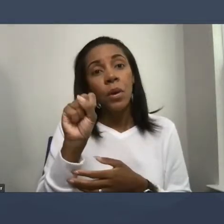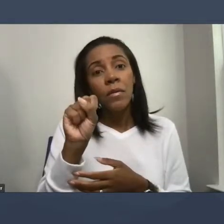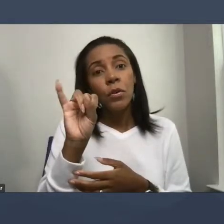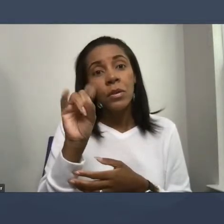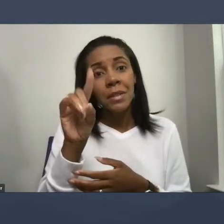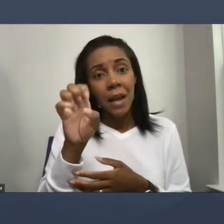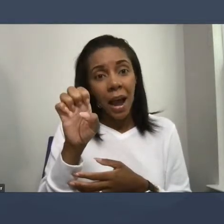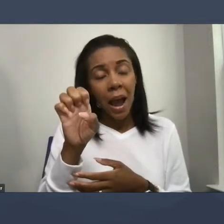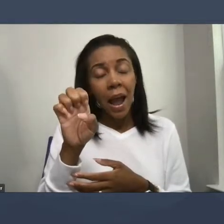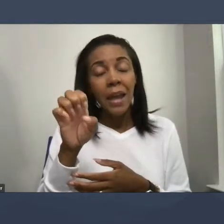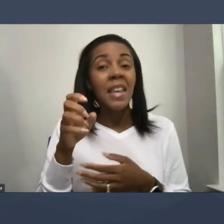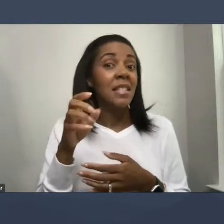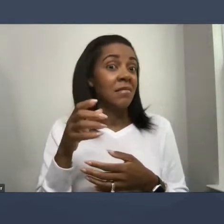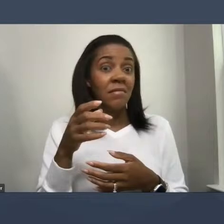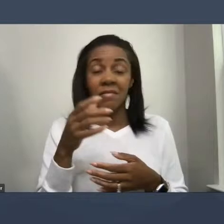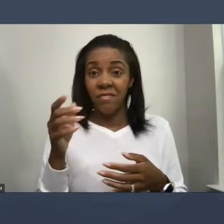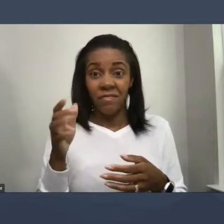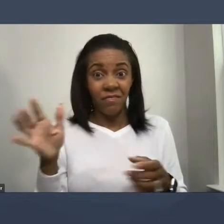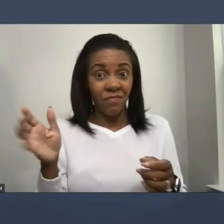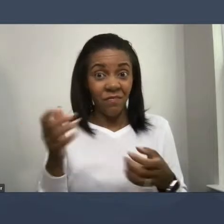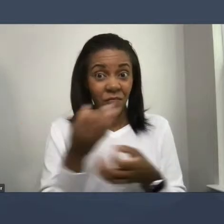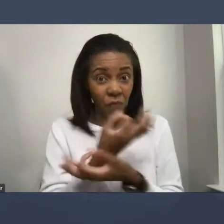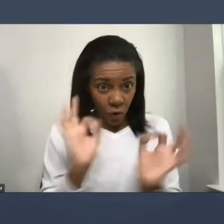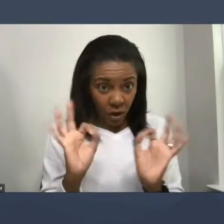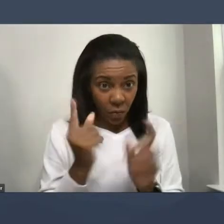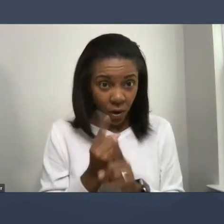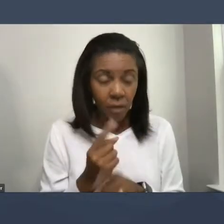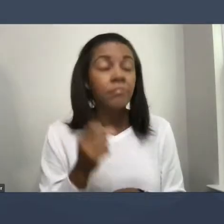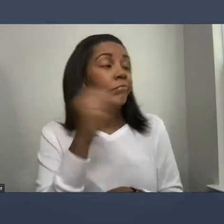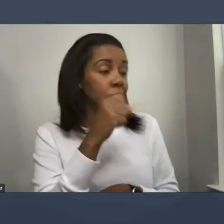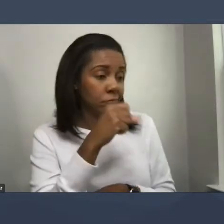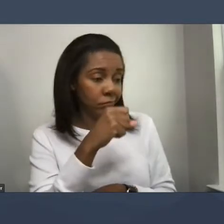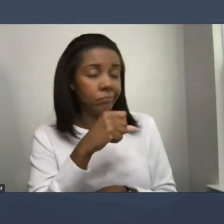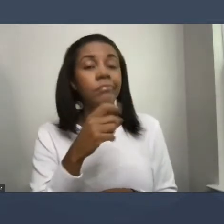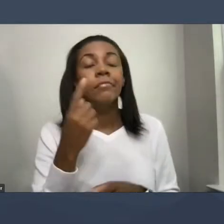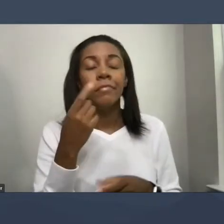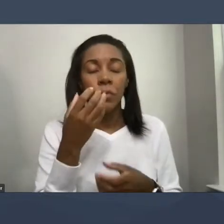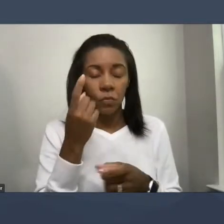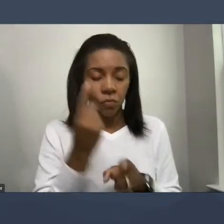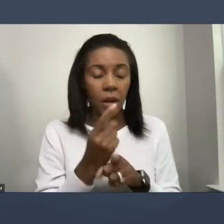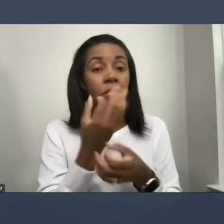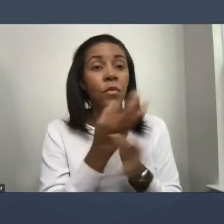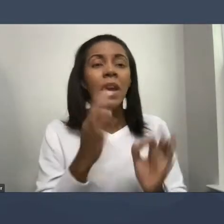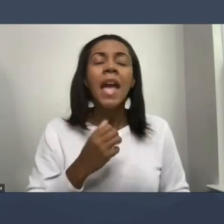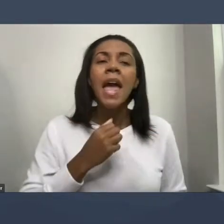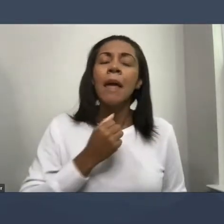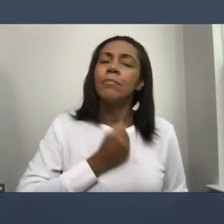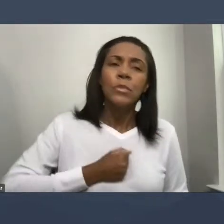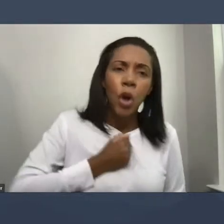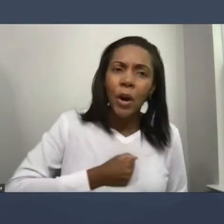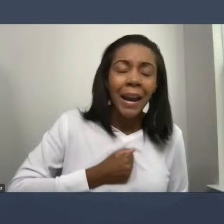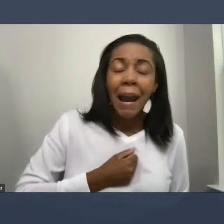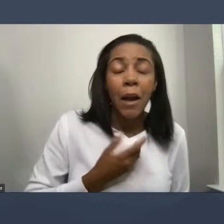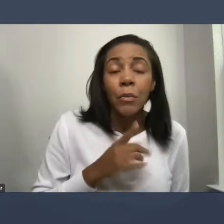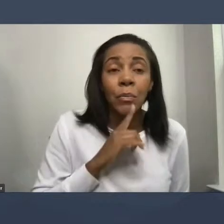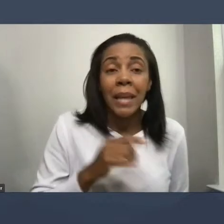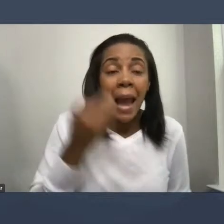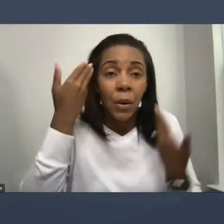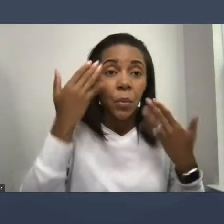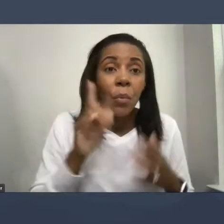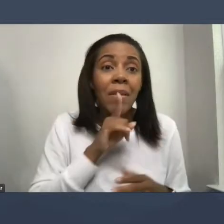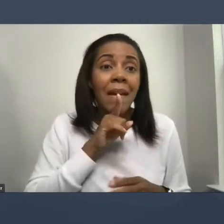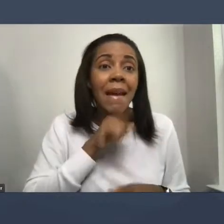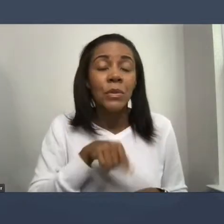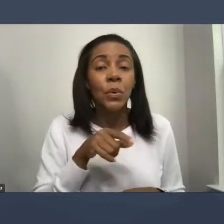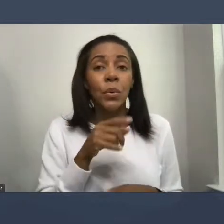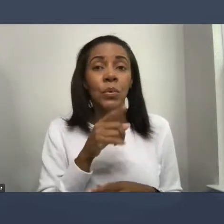free. Yes. Is that correct? Correct. Okay, cool. And forgive me, I really don't know the answer to this question. When you